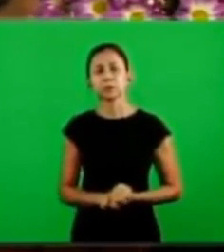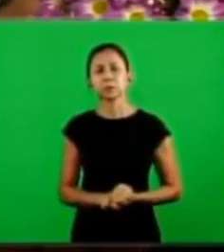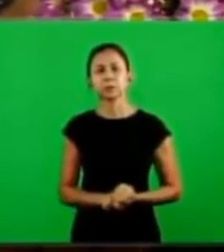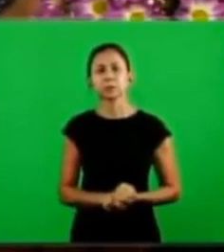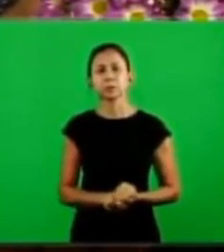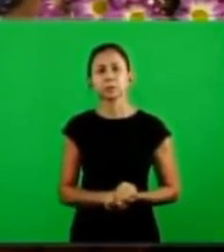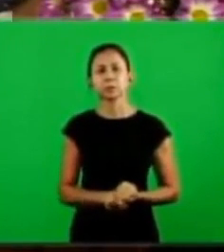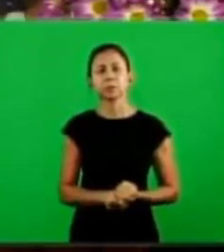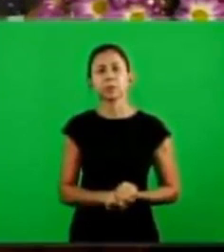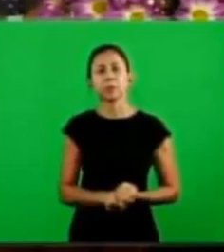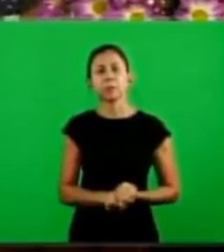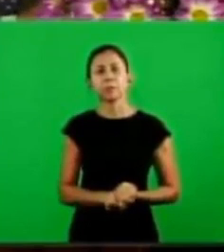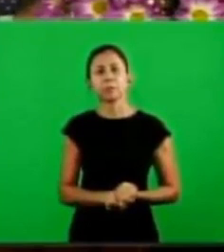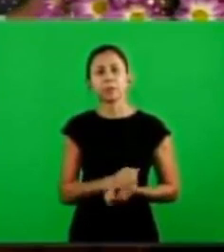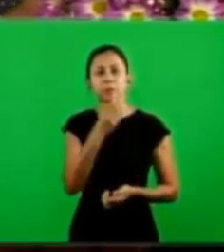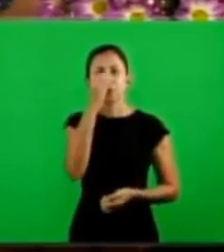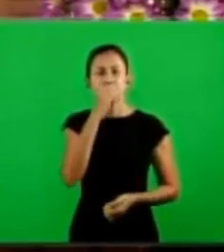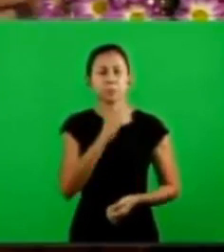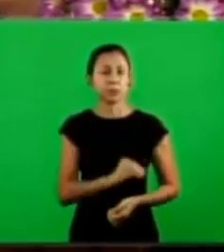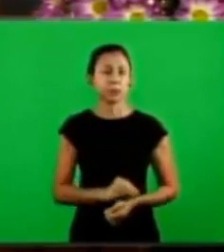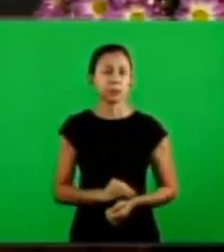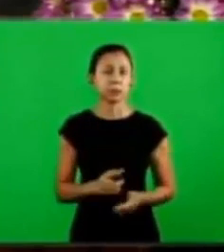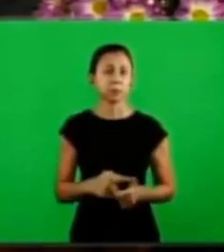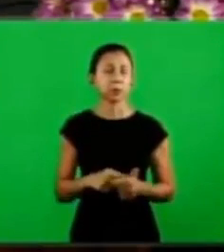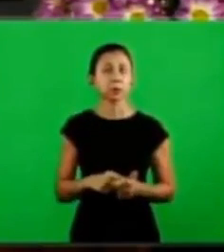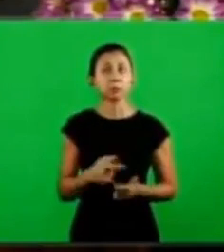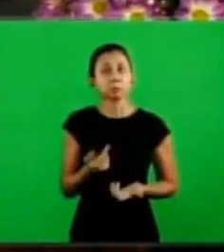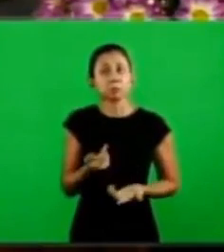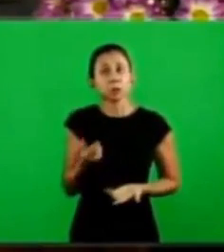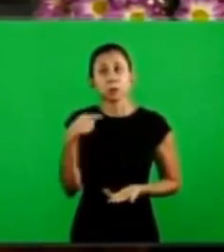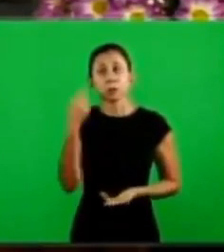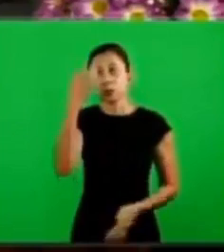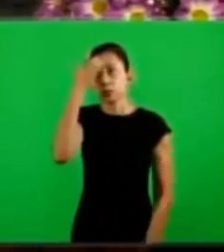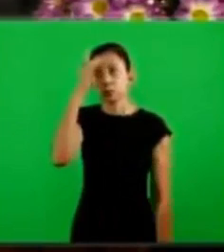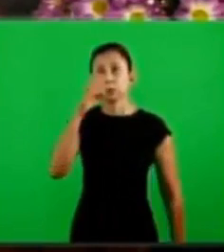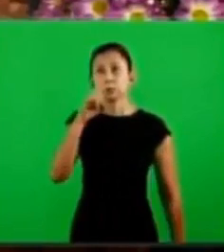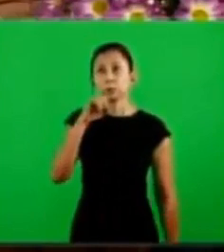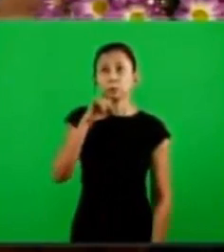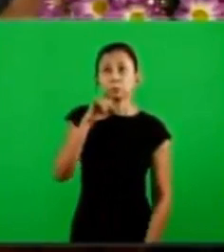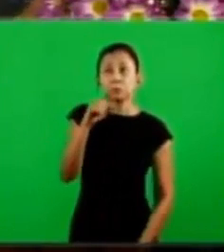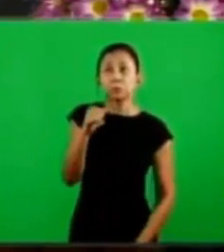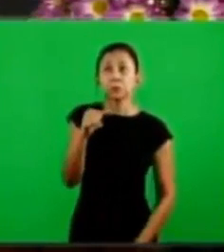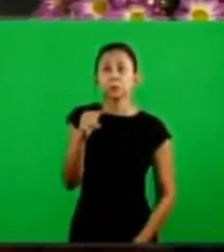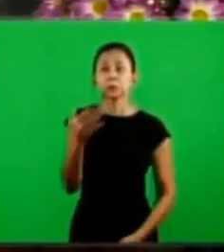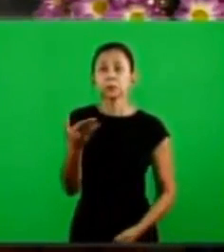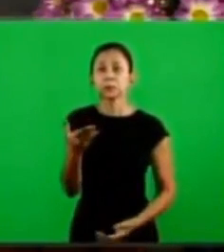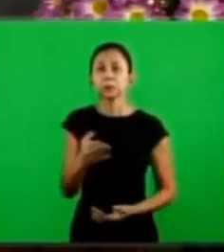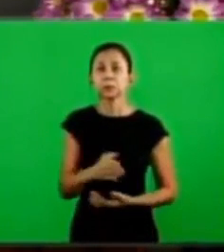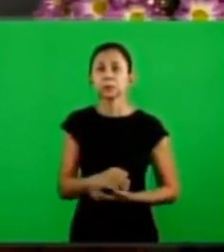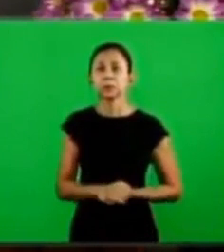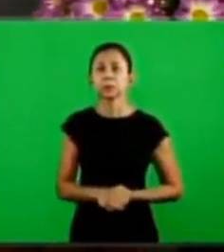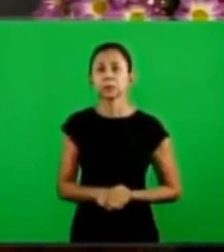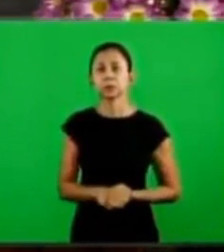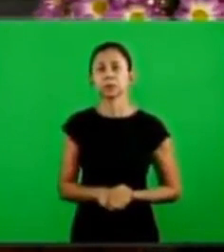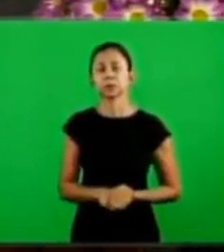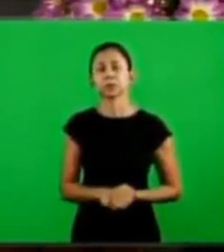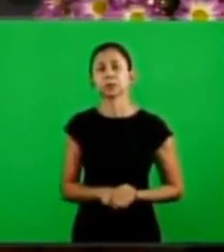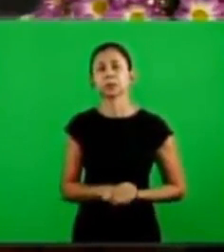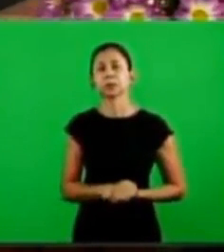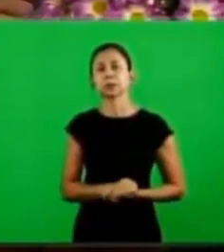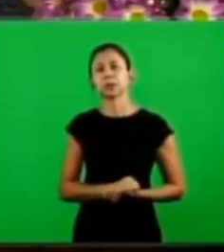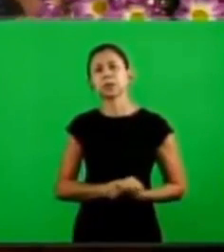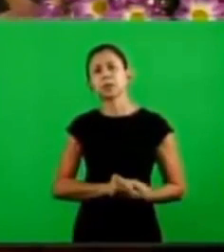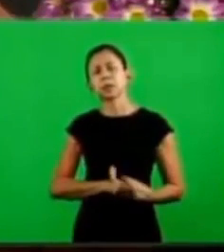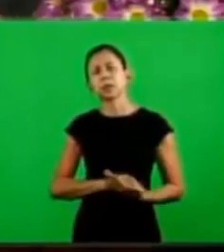We don't know the purpose, and we don't know if the